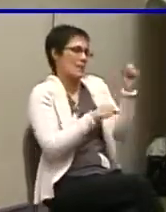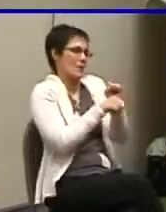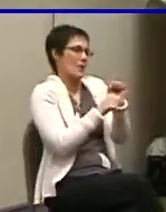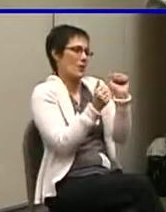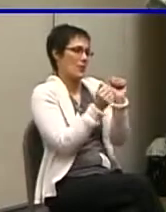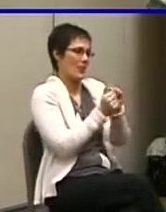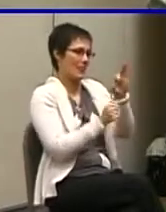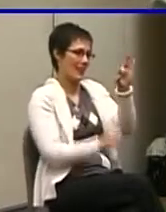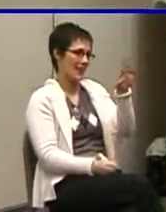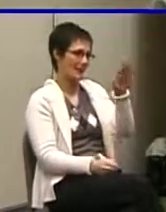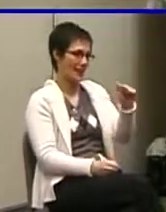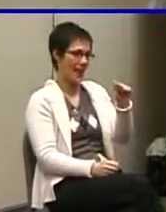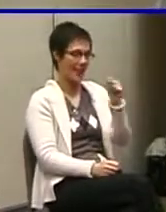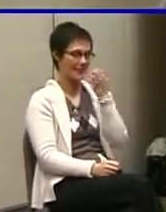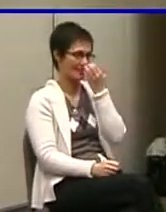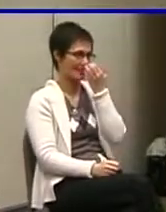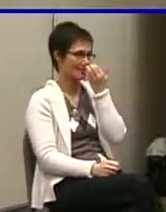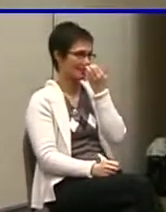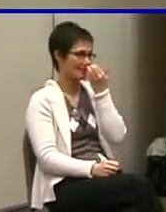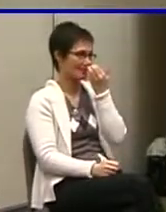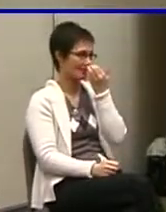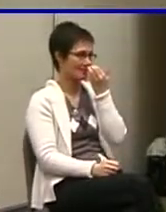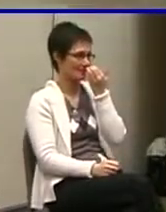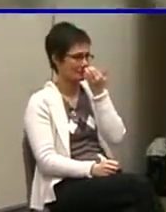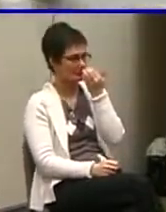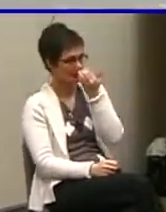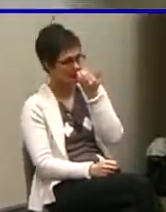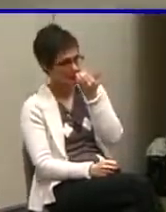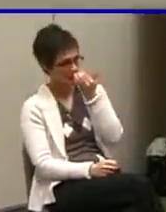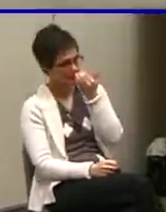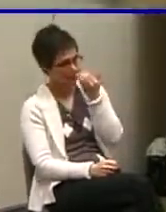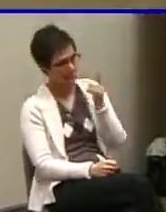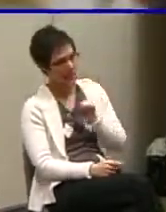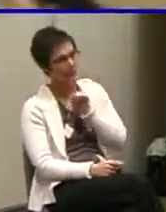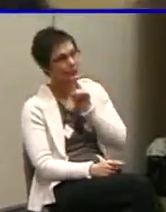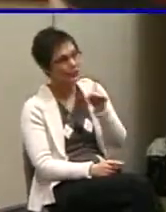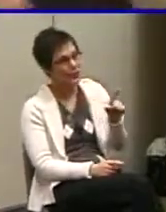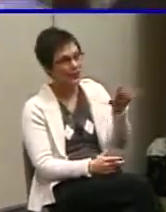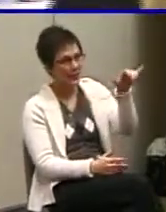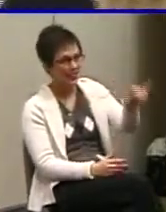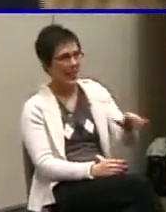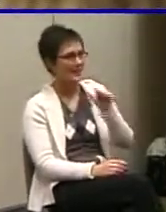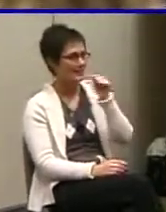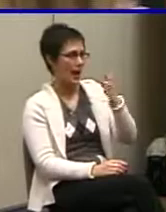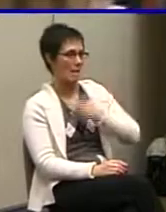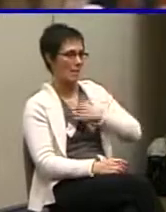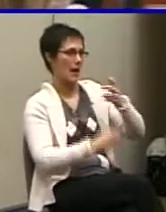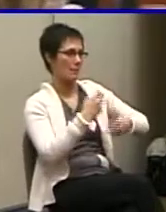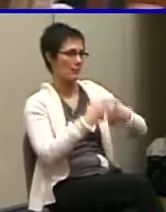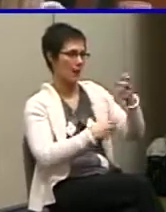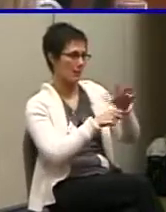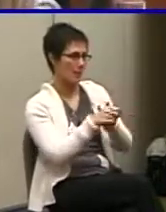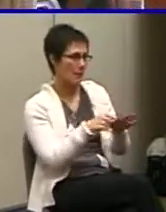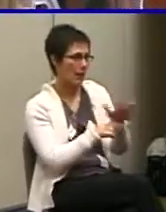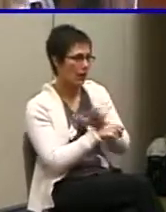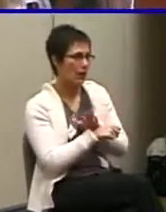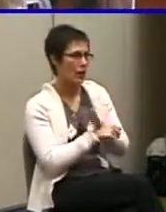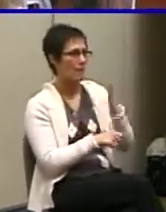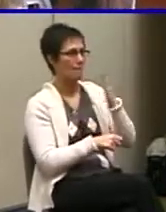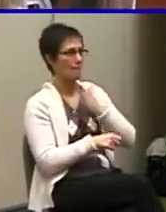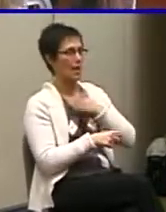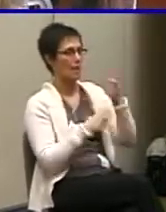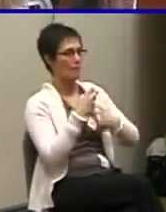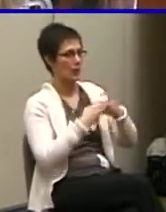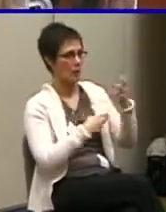FBA. Yeah, and definitely those are not my problem areas. My problem areas are the impulsive behaviors based on the fact